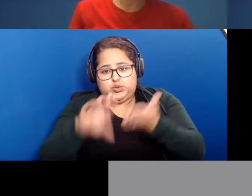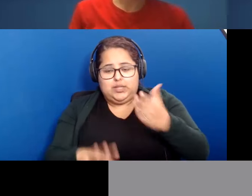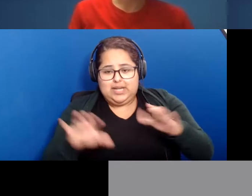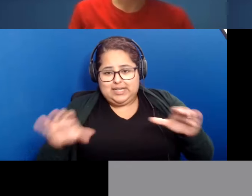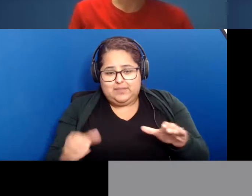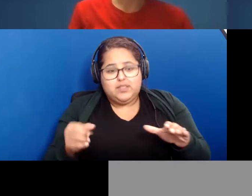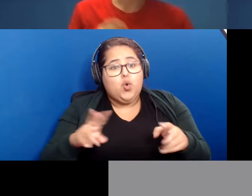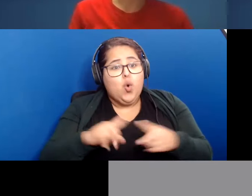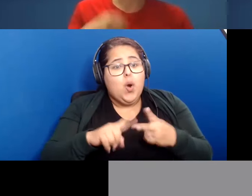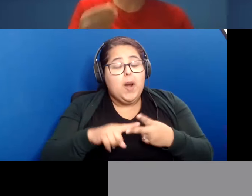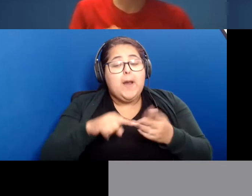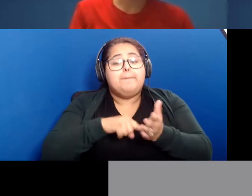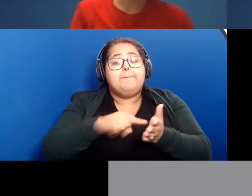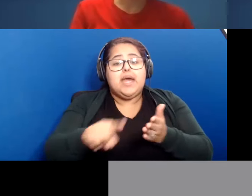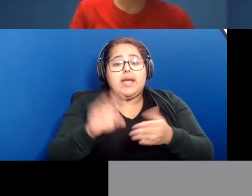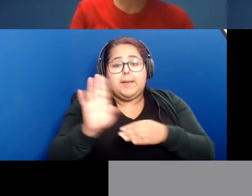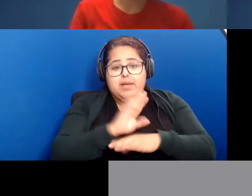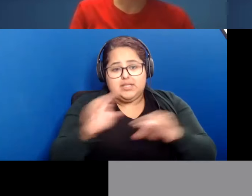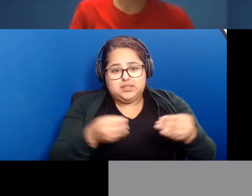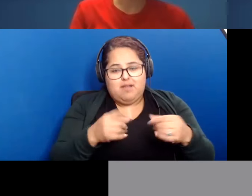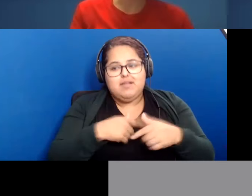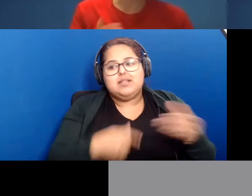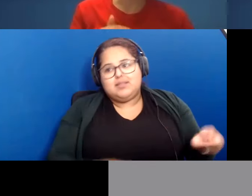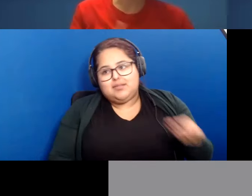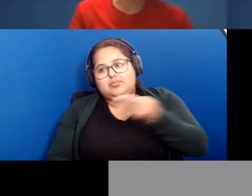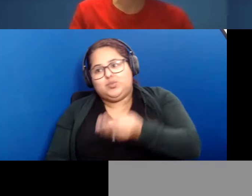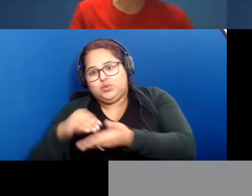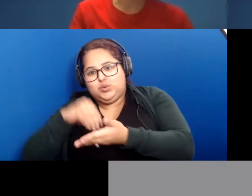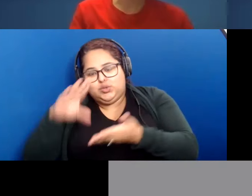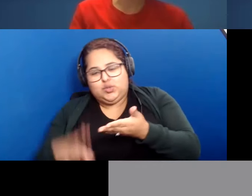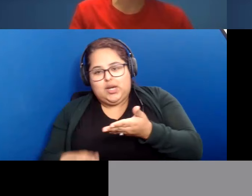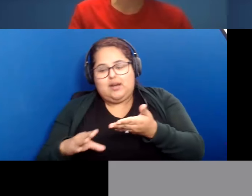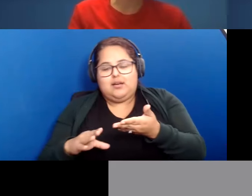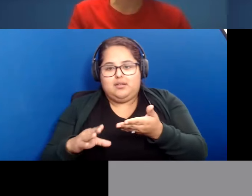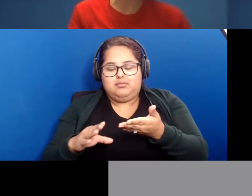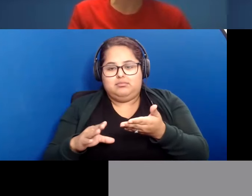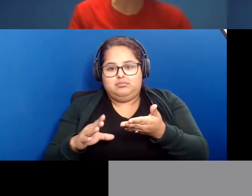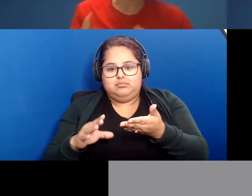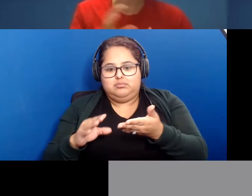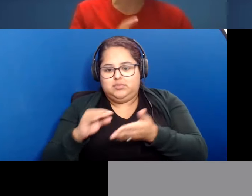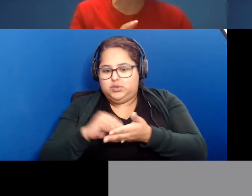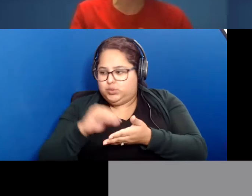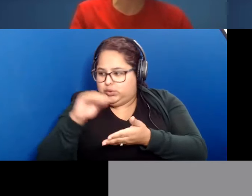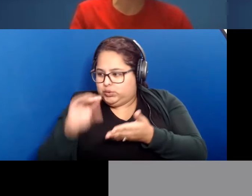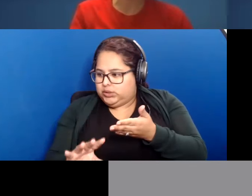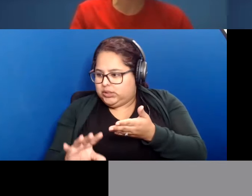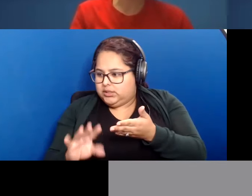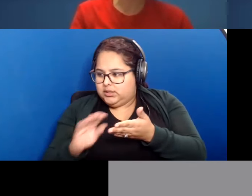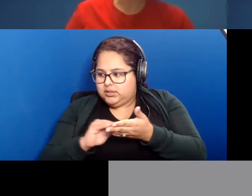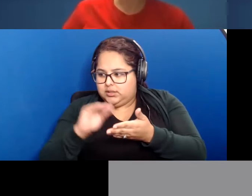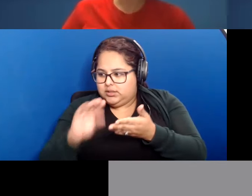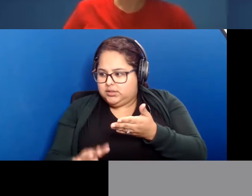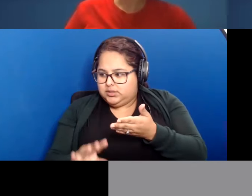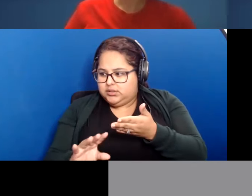the business office and then take that receipt to student activities, and then they will print the ID for you. Just make sure you let them know, hey, can I have a bus pass on it?